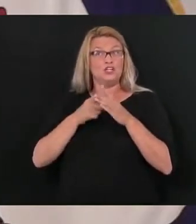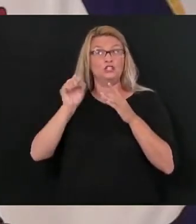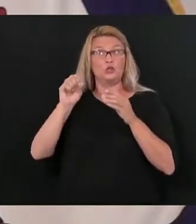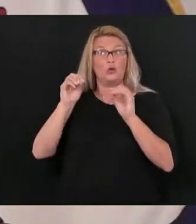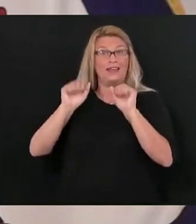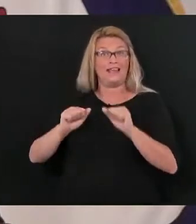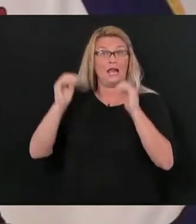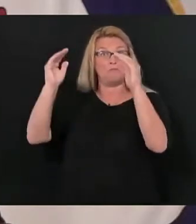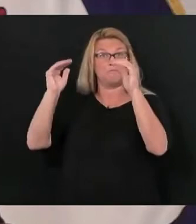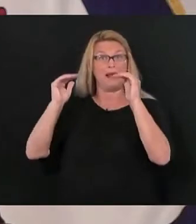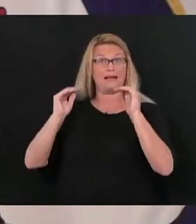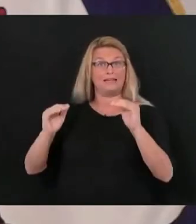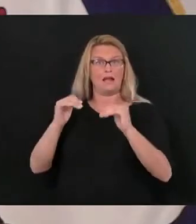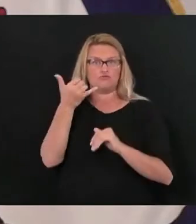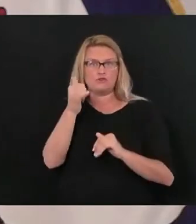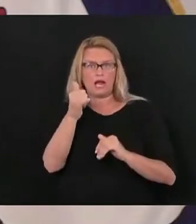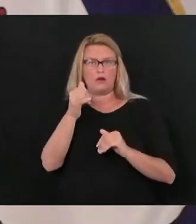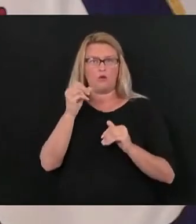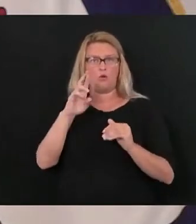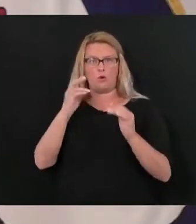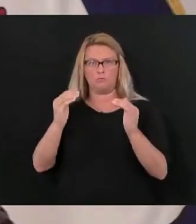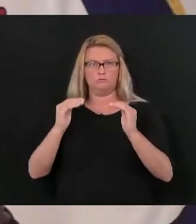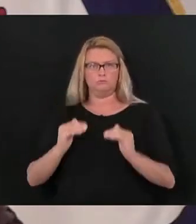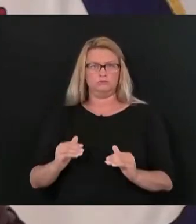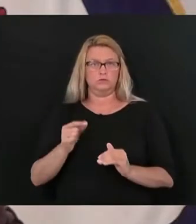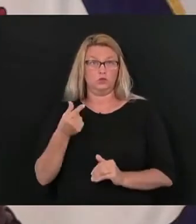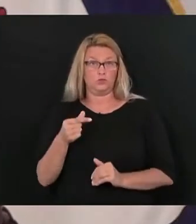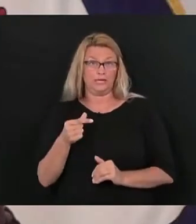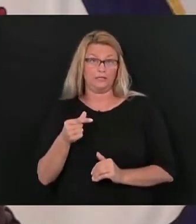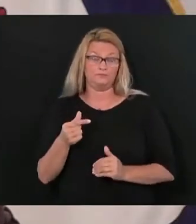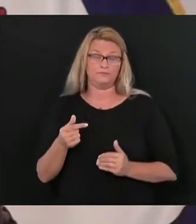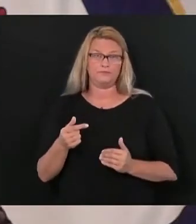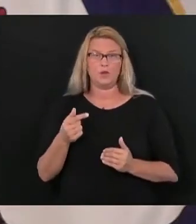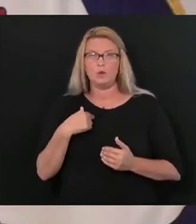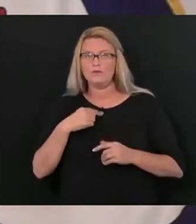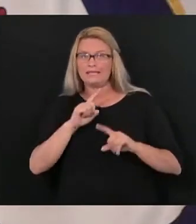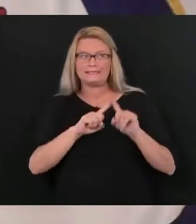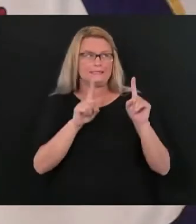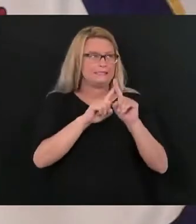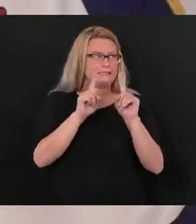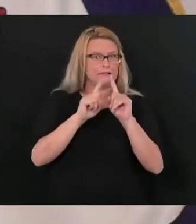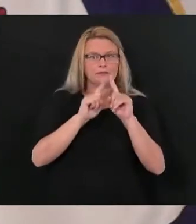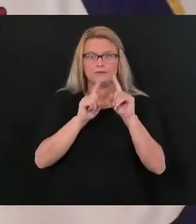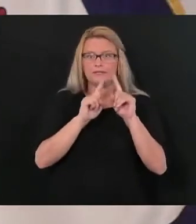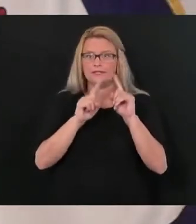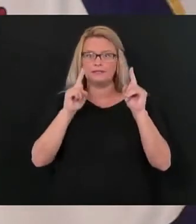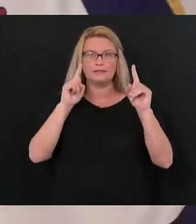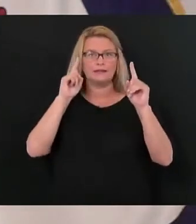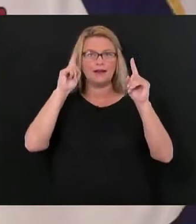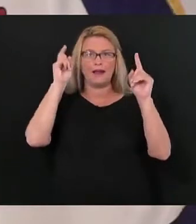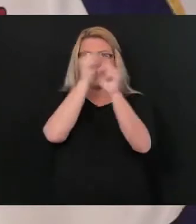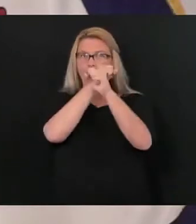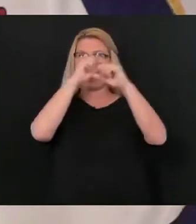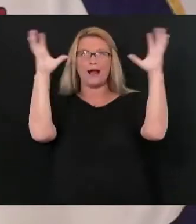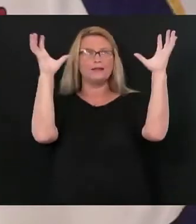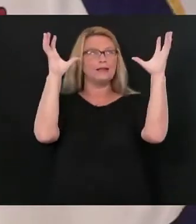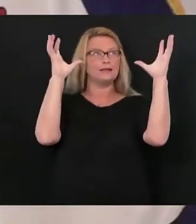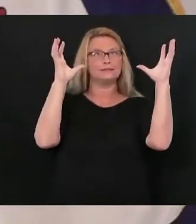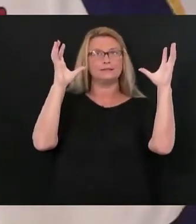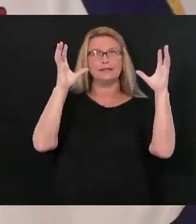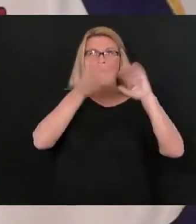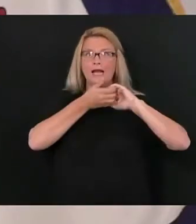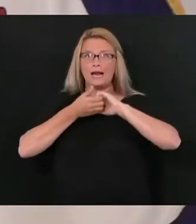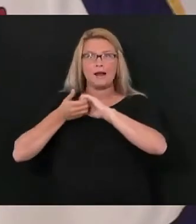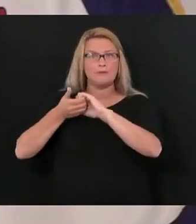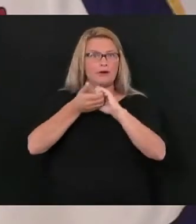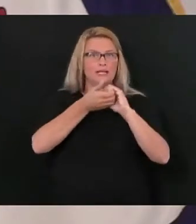into the yellow or green area. And we've had a lot of different ideas and a lot of collaboration between all